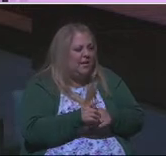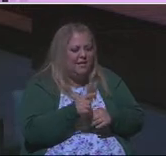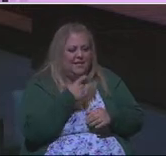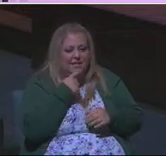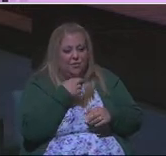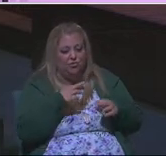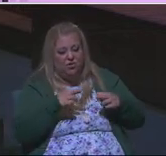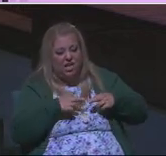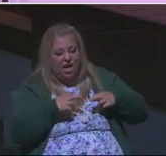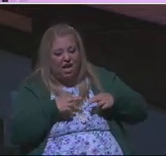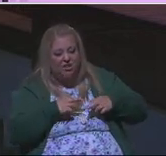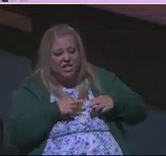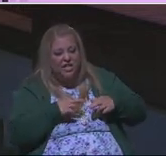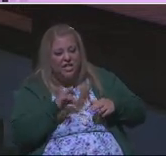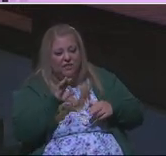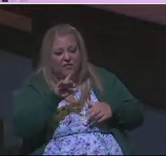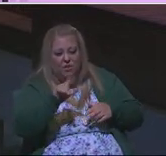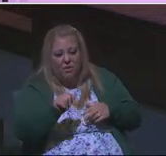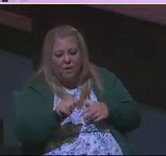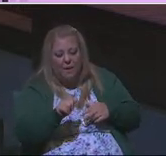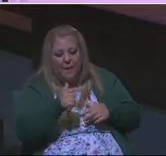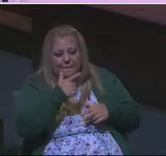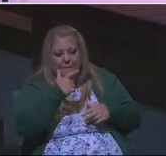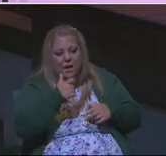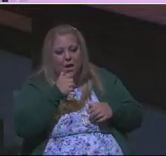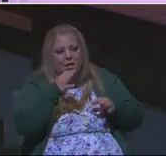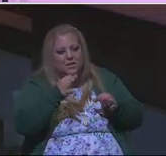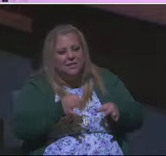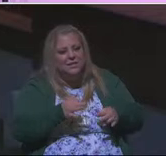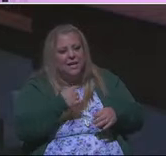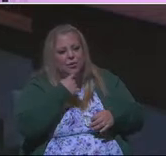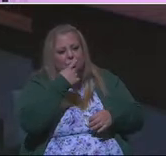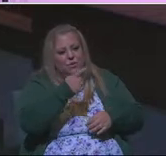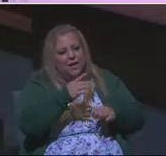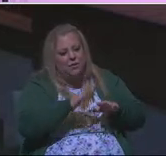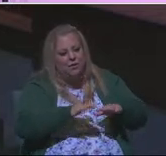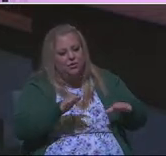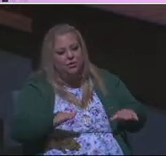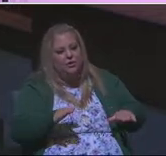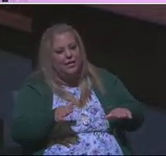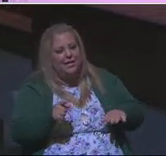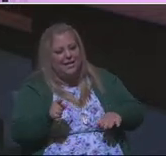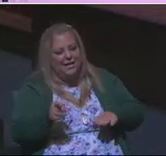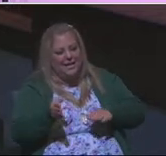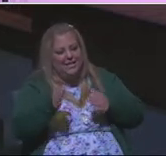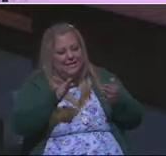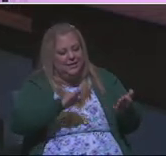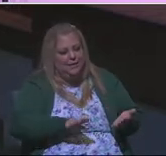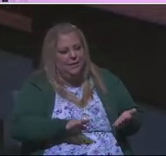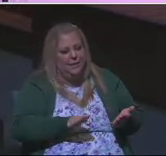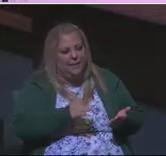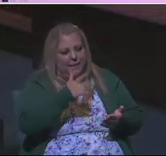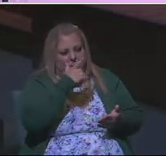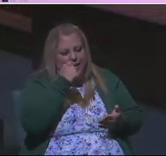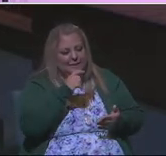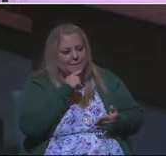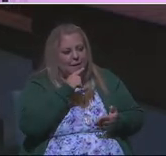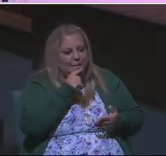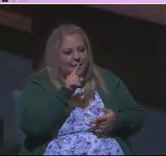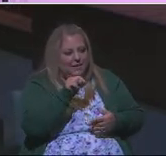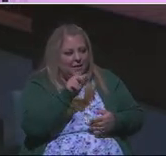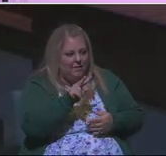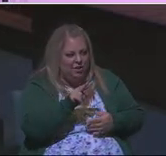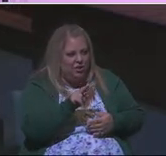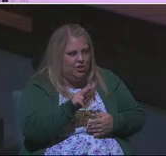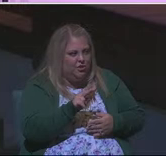Florida. But they decided to tell the children that he died. But because it's public television,